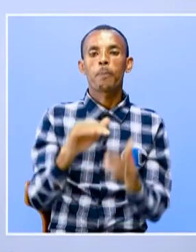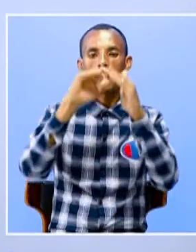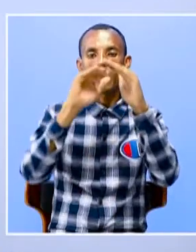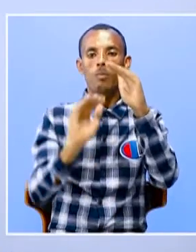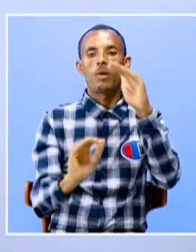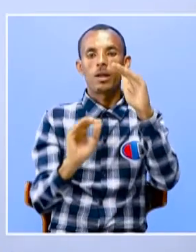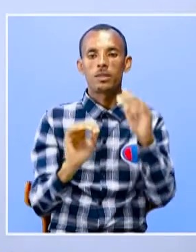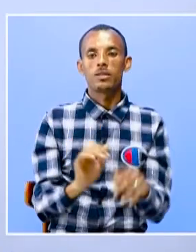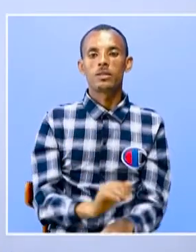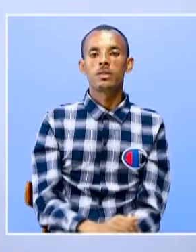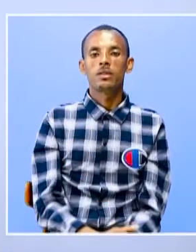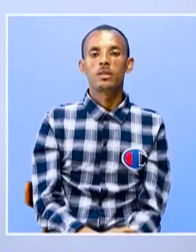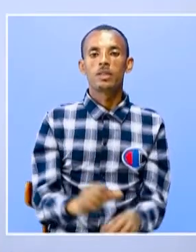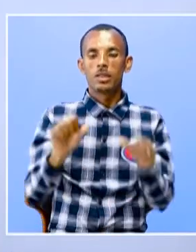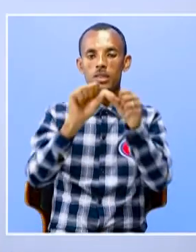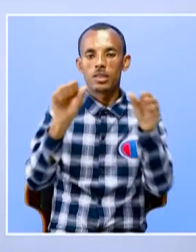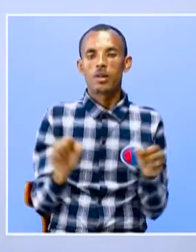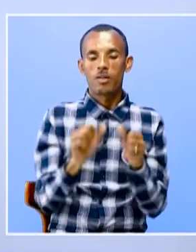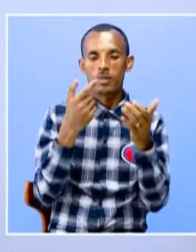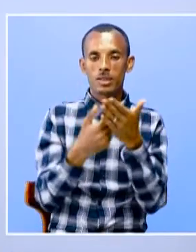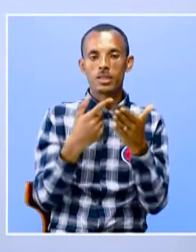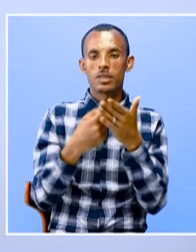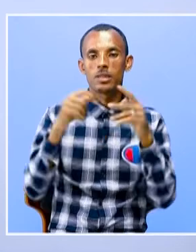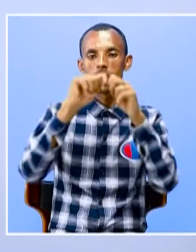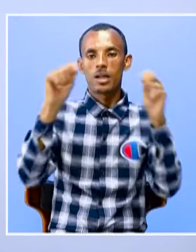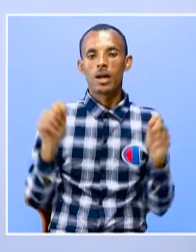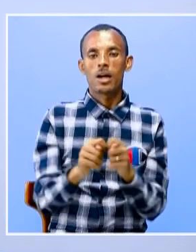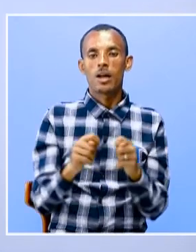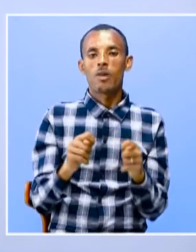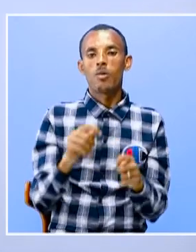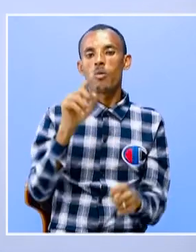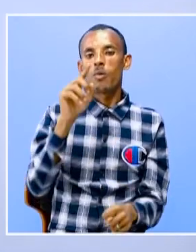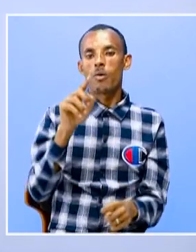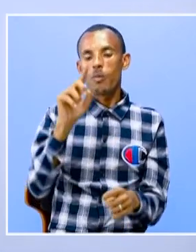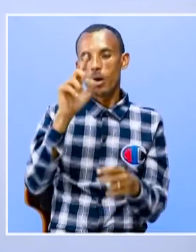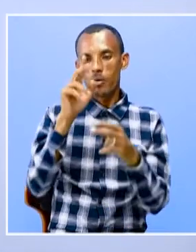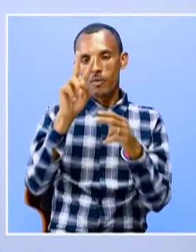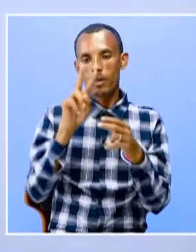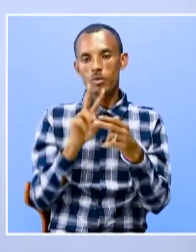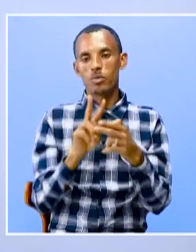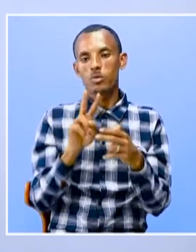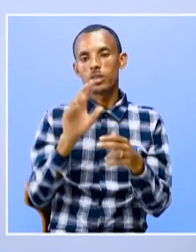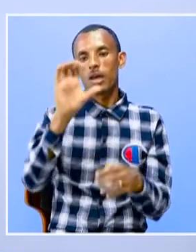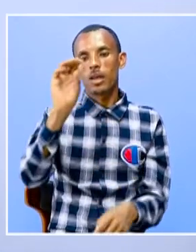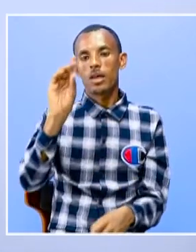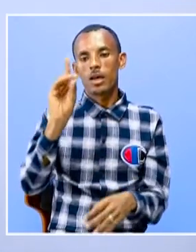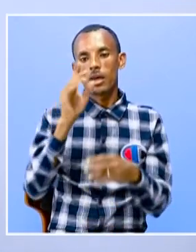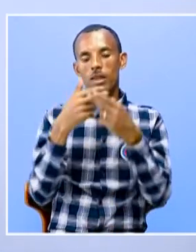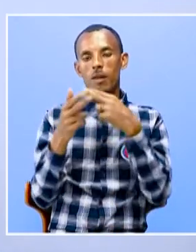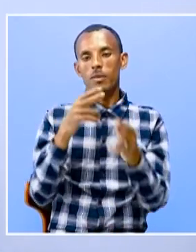minus the area of this triangle will be half times CD times